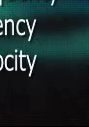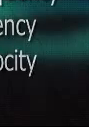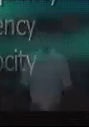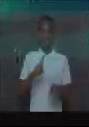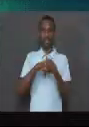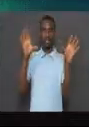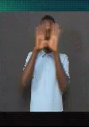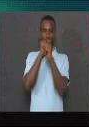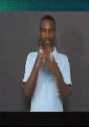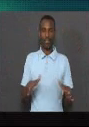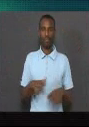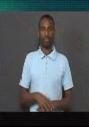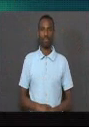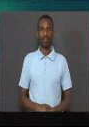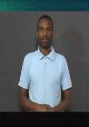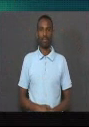Time's up.